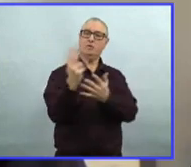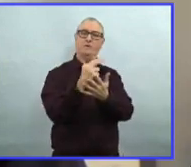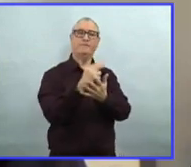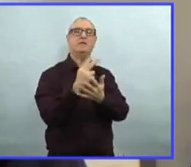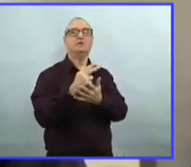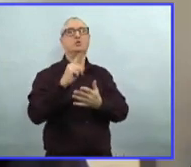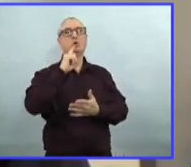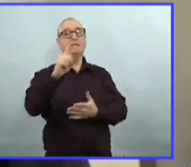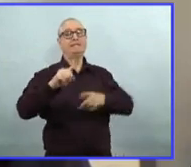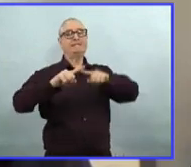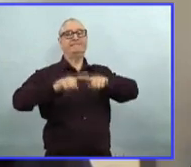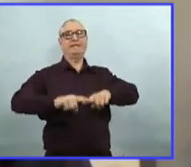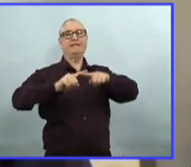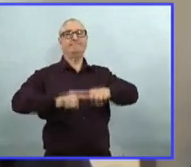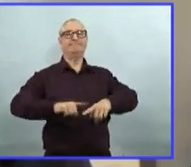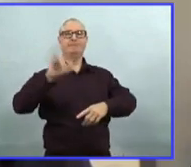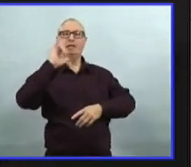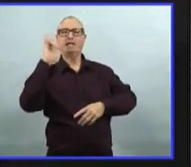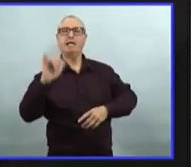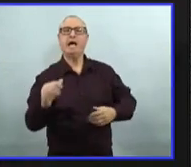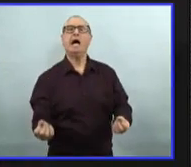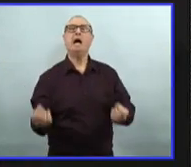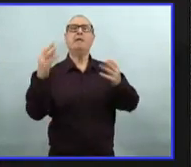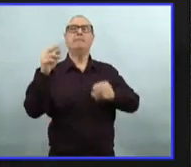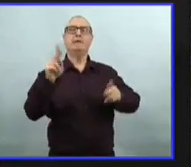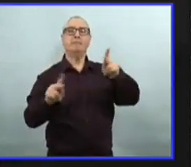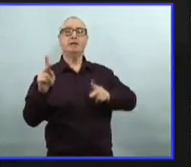capacity moving forward.